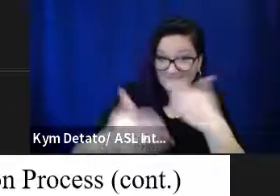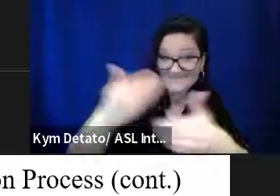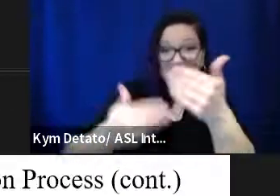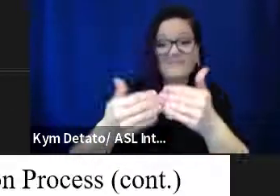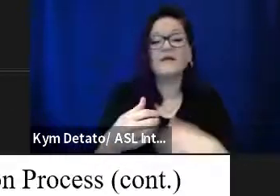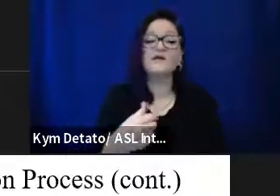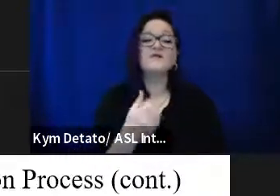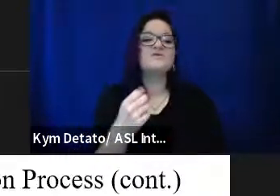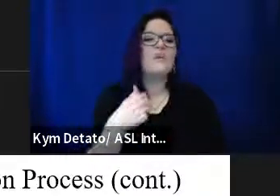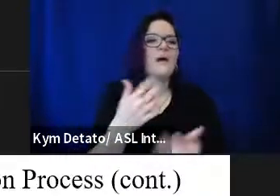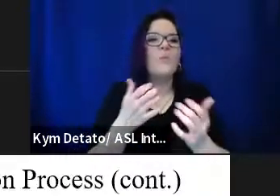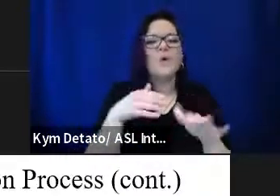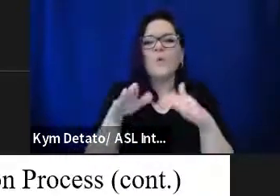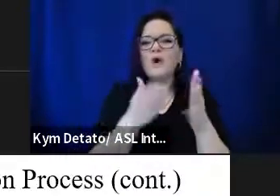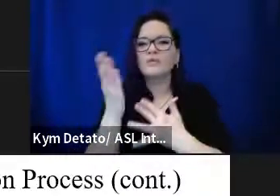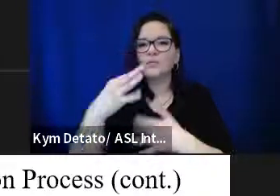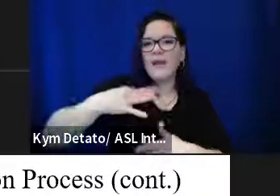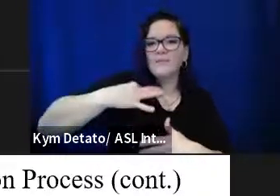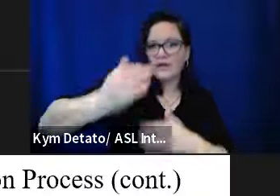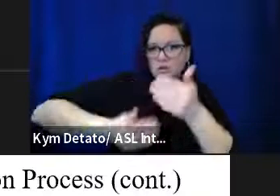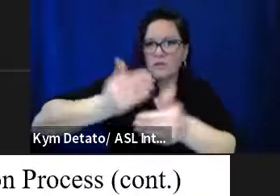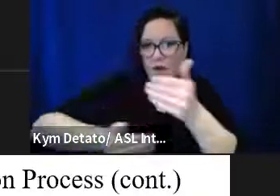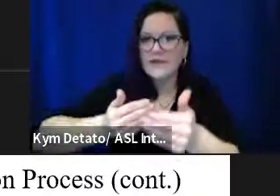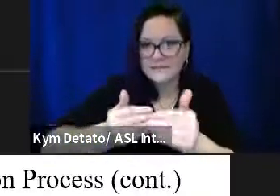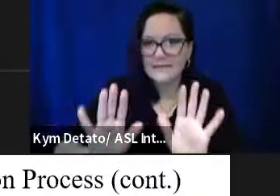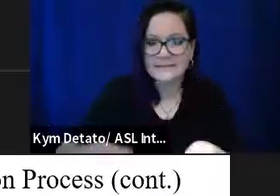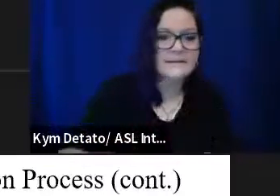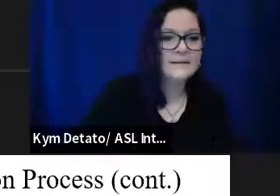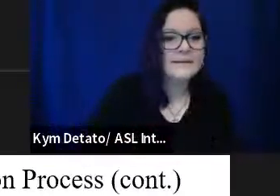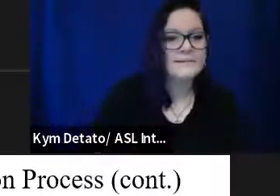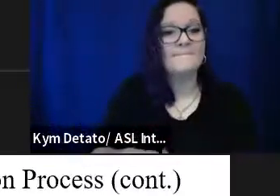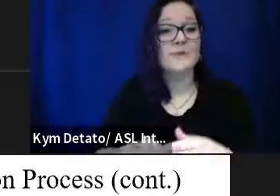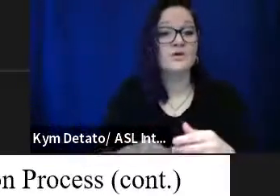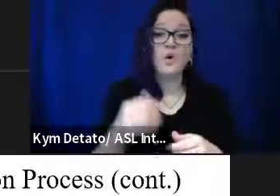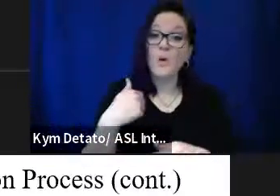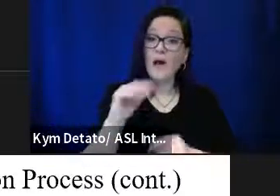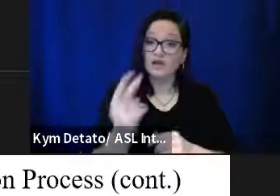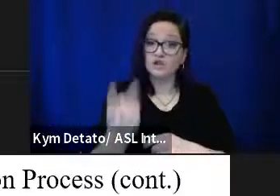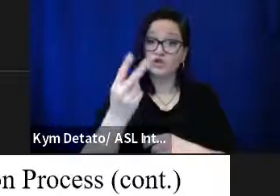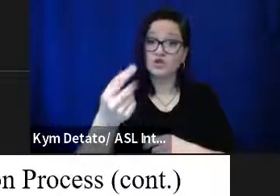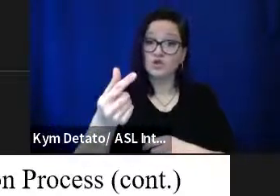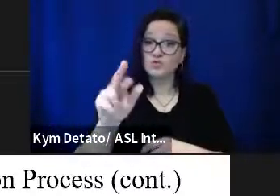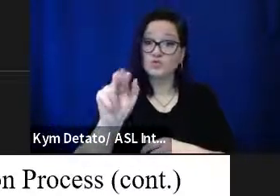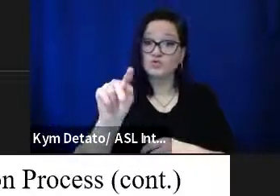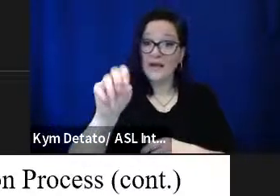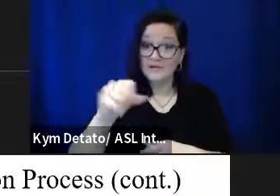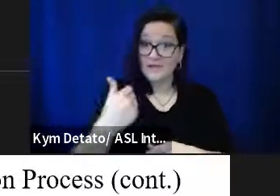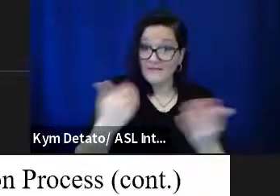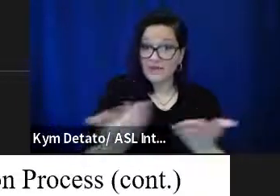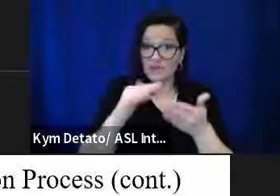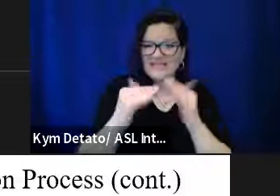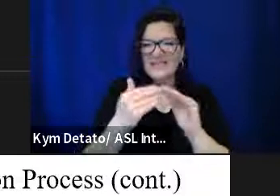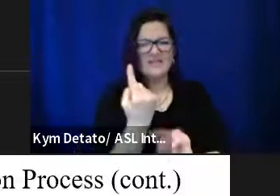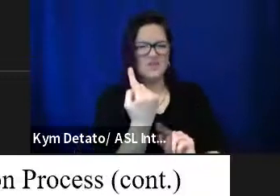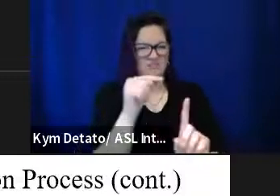walk everyone through the application process. Of our 2 grants in the city, this one is a little bit more detailed, but